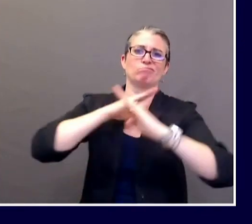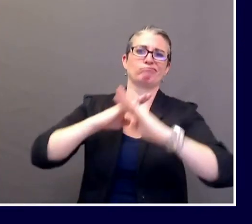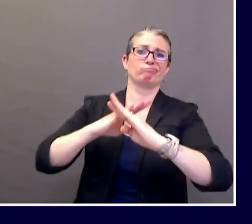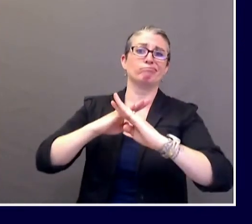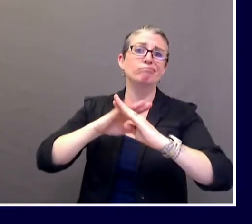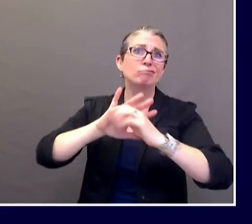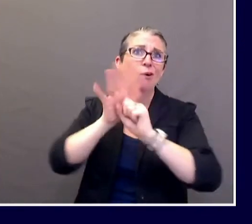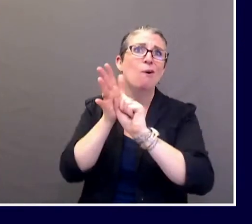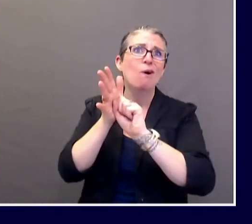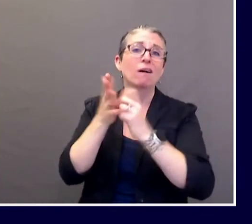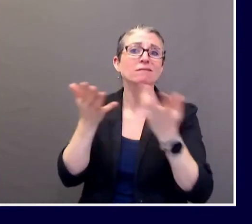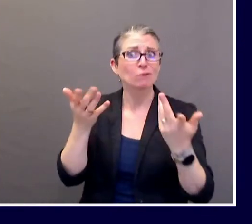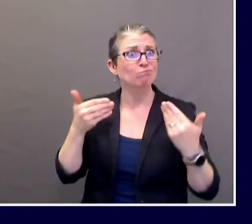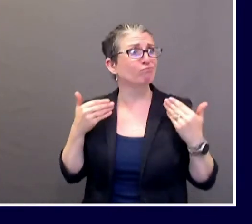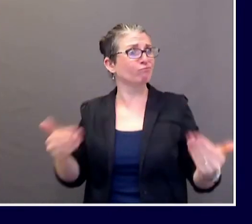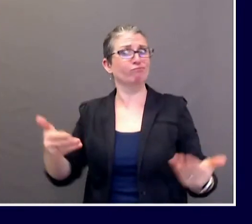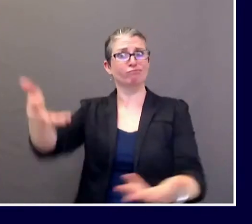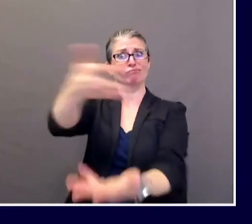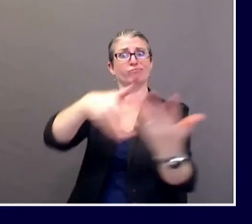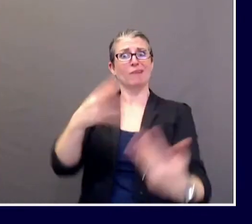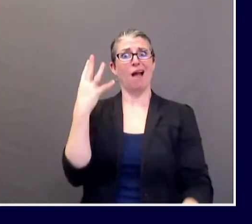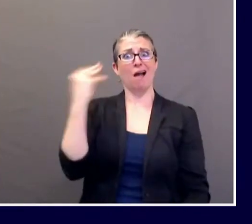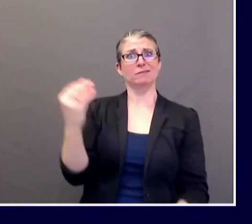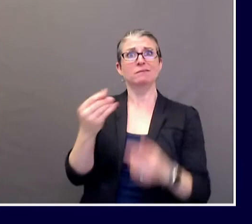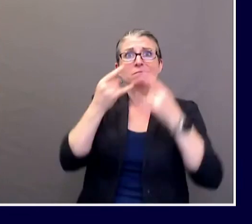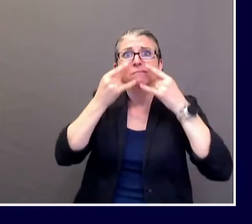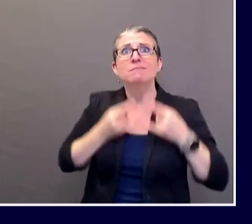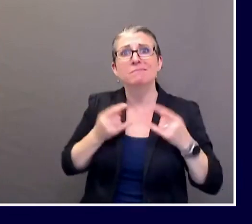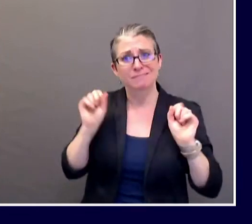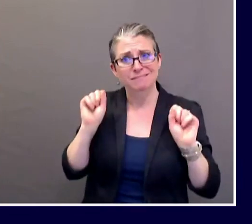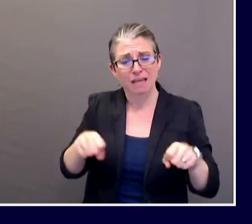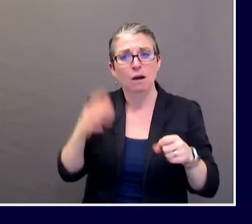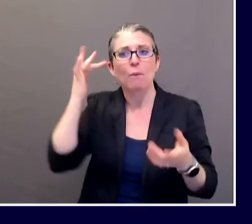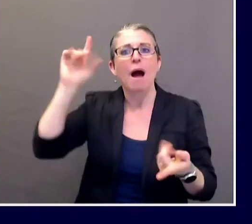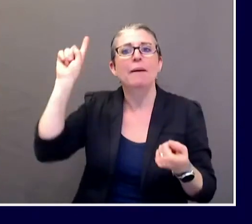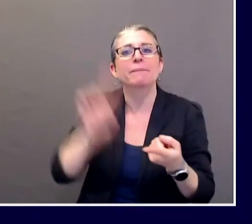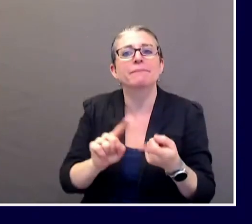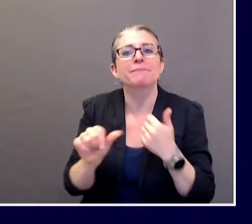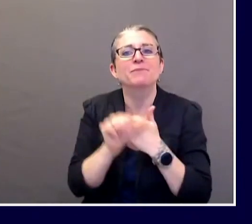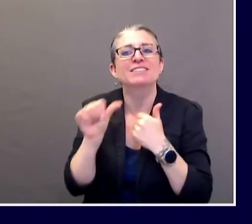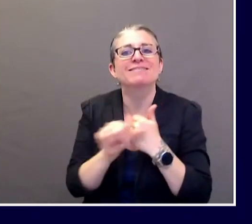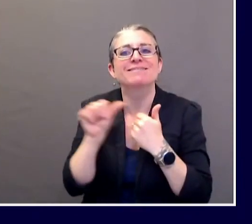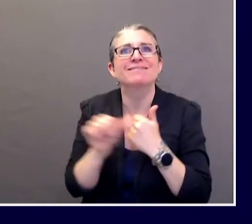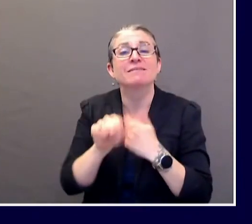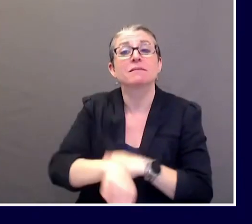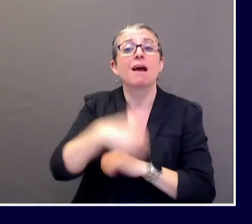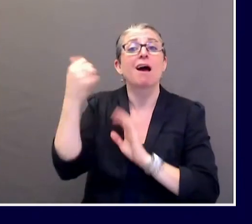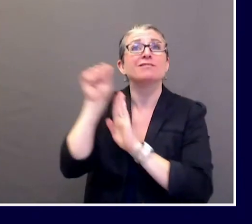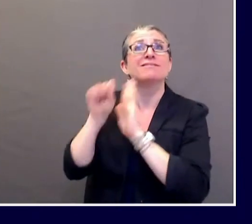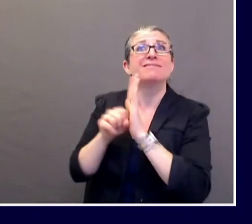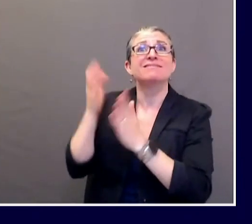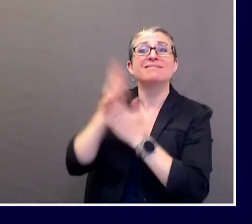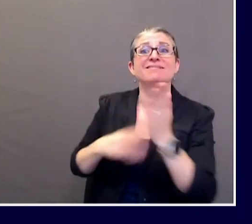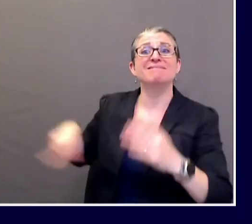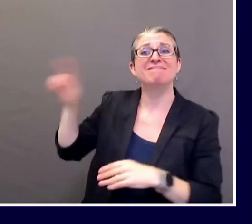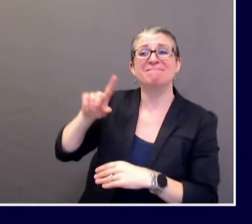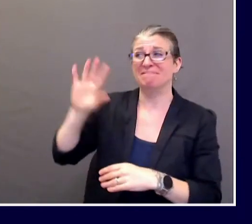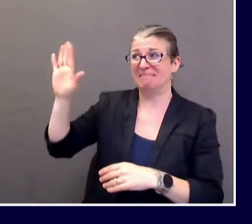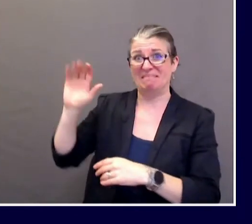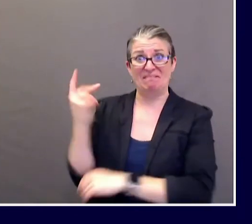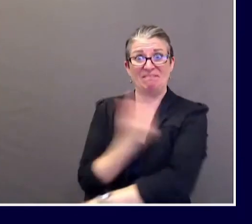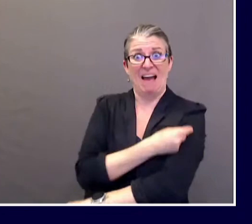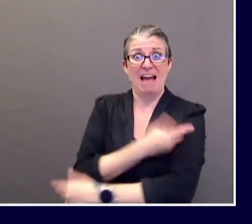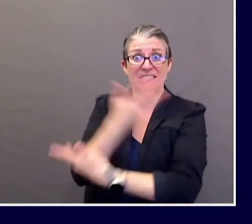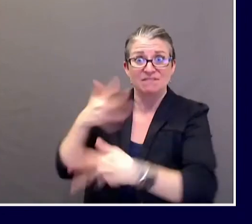compared to other states whose vaccination rates may not be what Maine's are. It's a testament to how great of a job folks have been across the state in